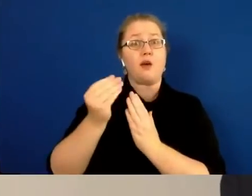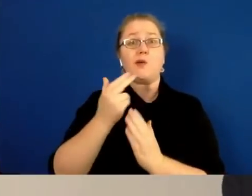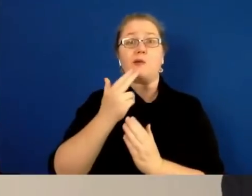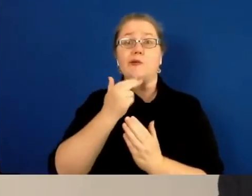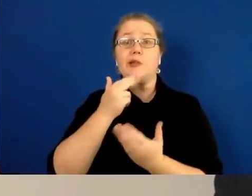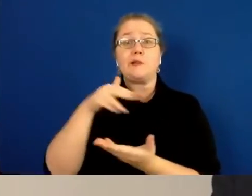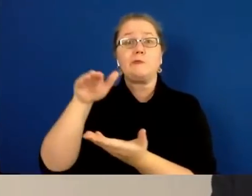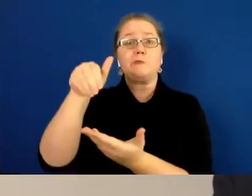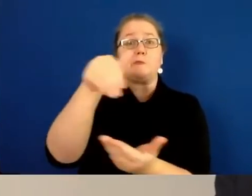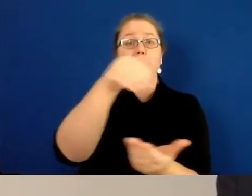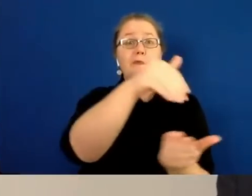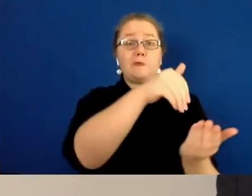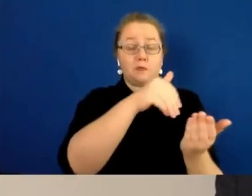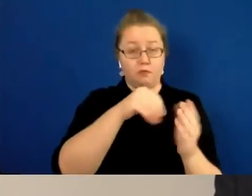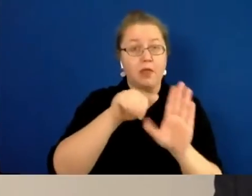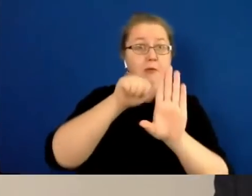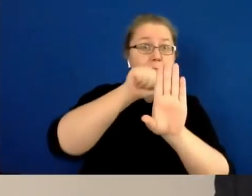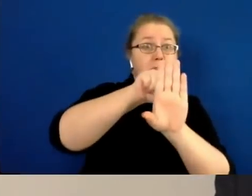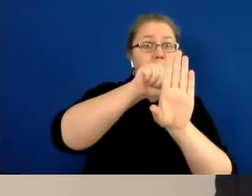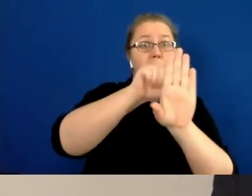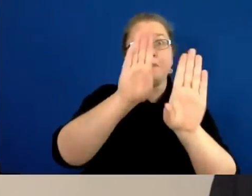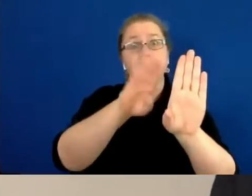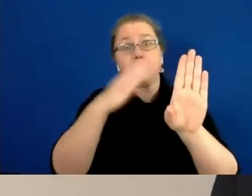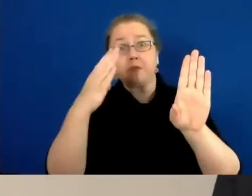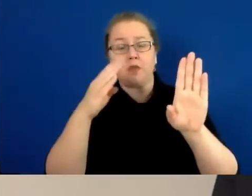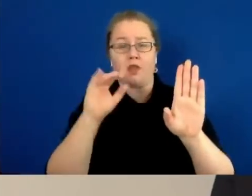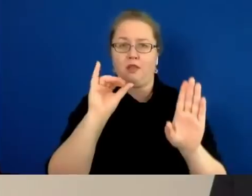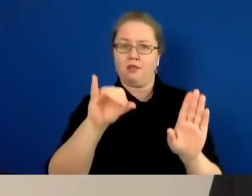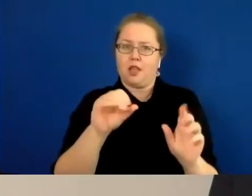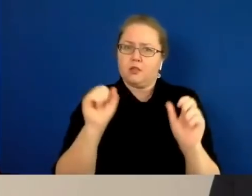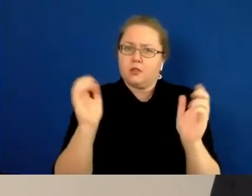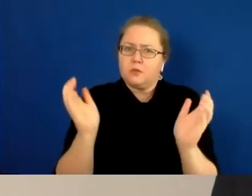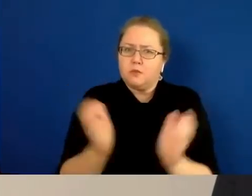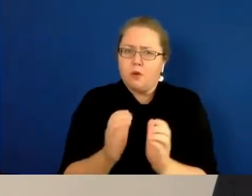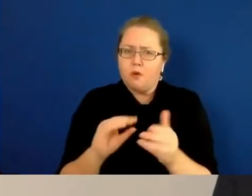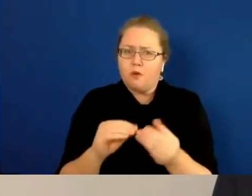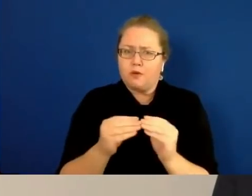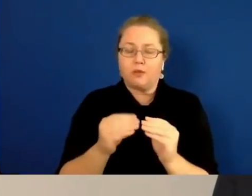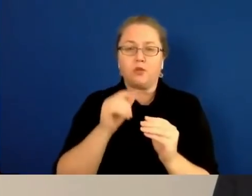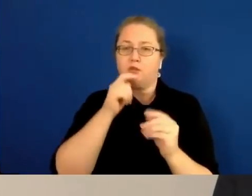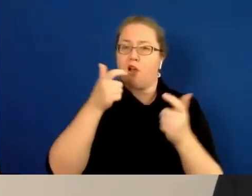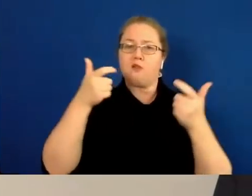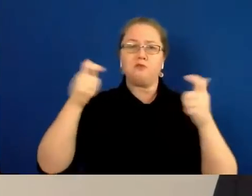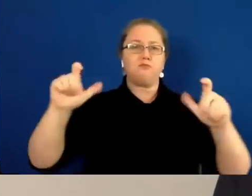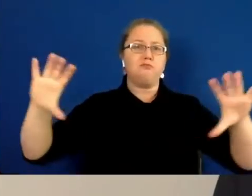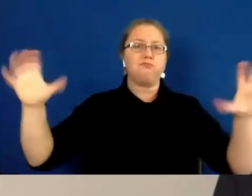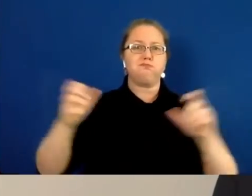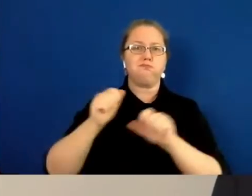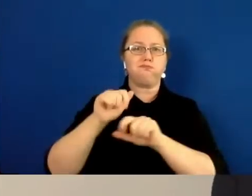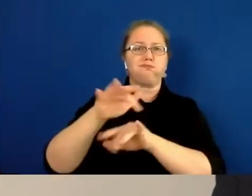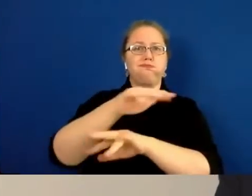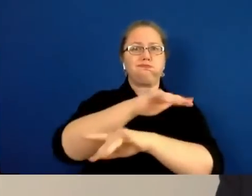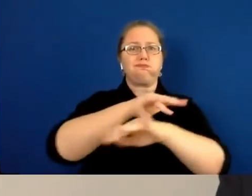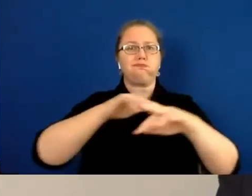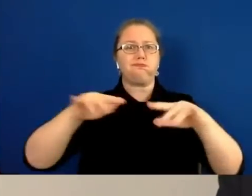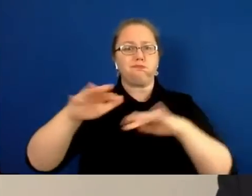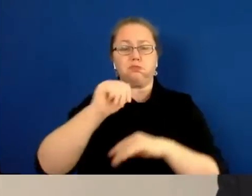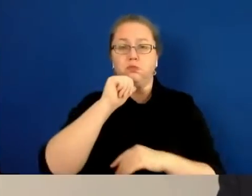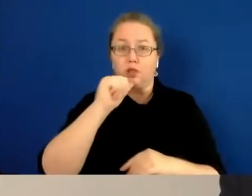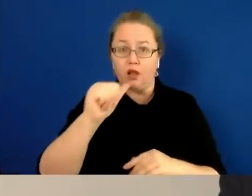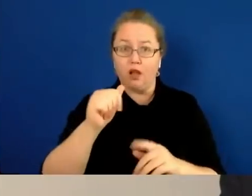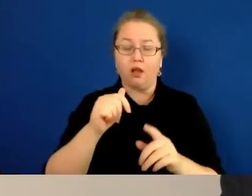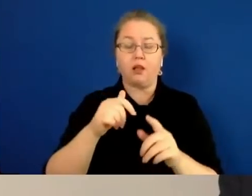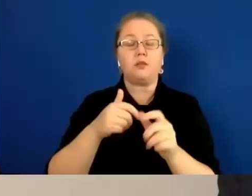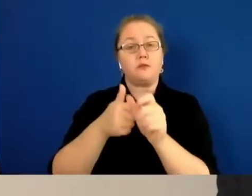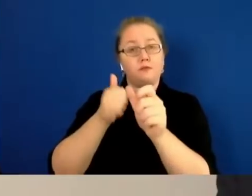to keep our groups small, particularly our own households in our homes, and small